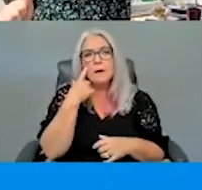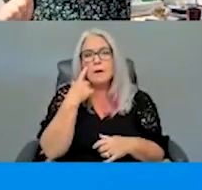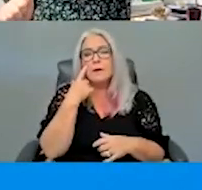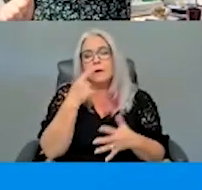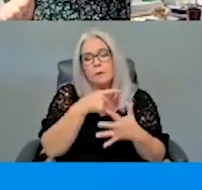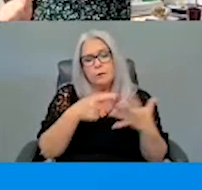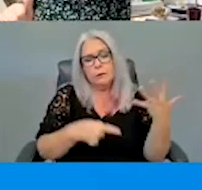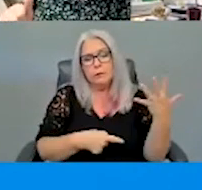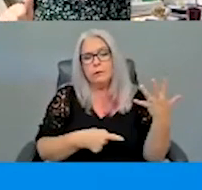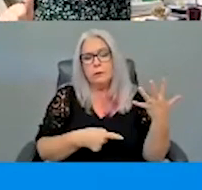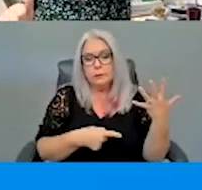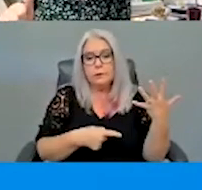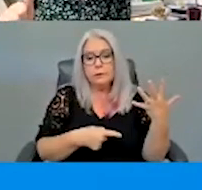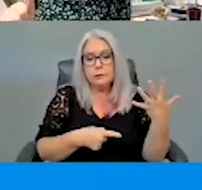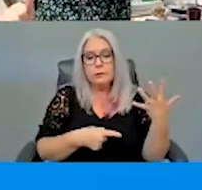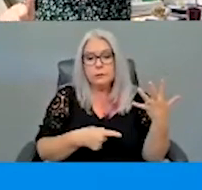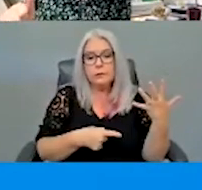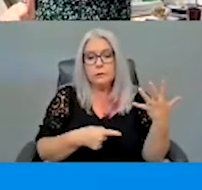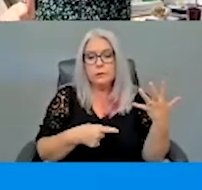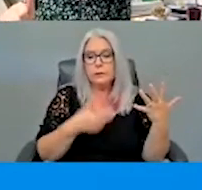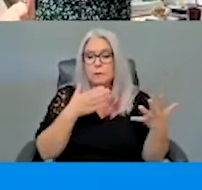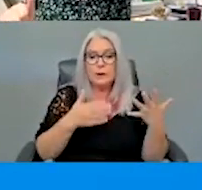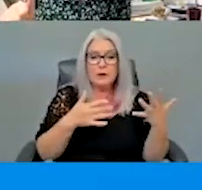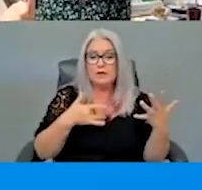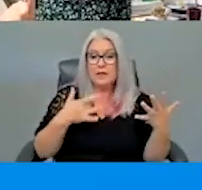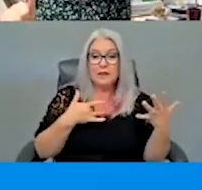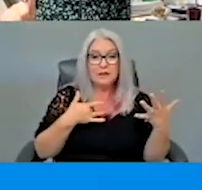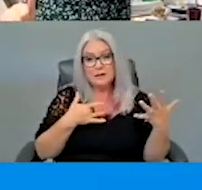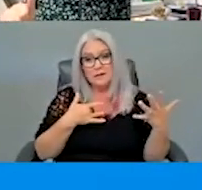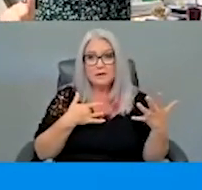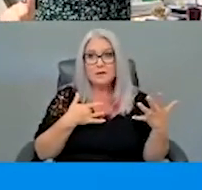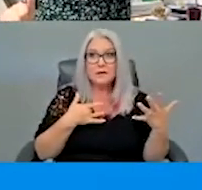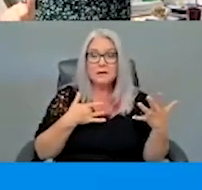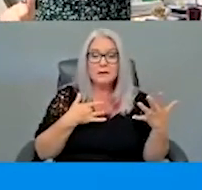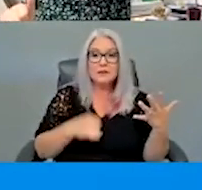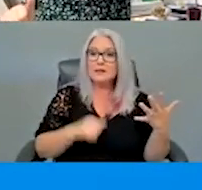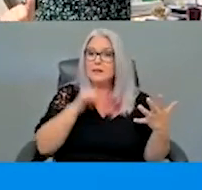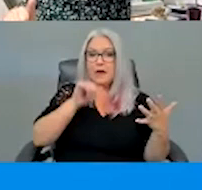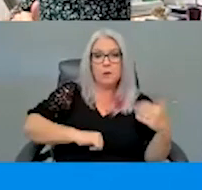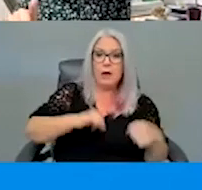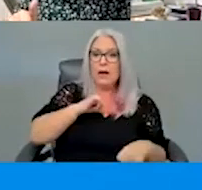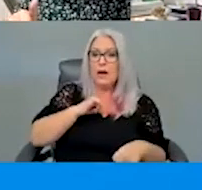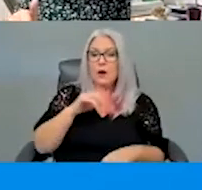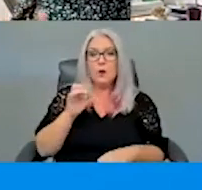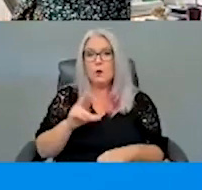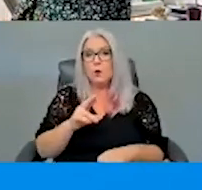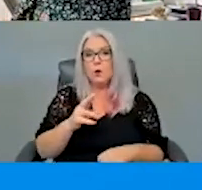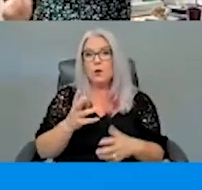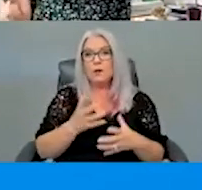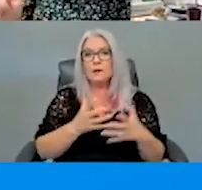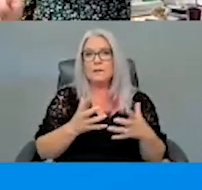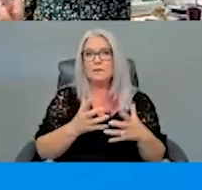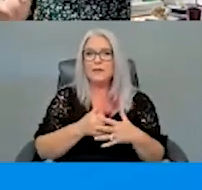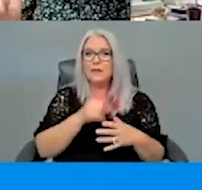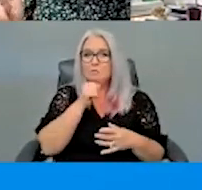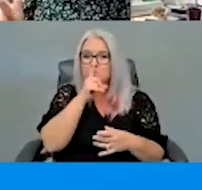they culturally may not feel like that is a point of pride or something to identify themselves with. And if